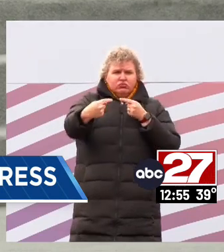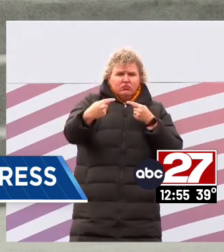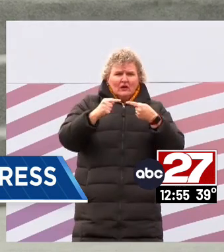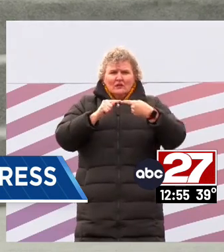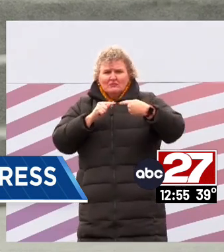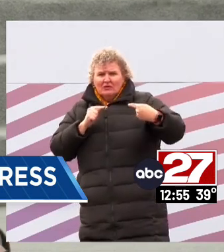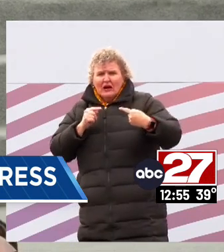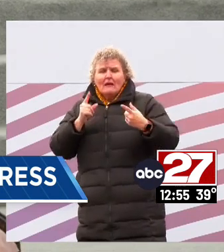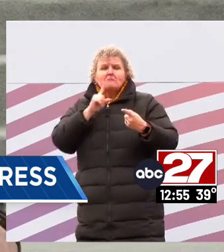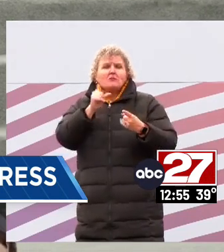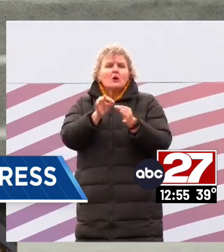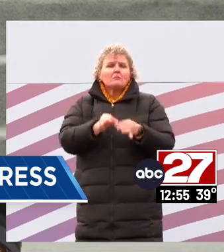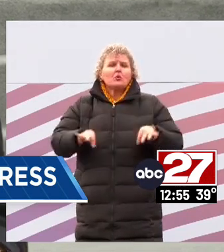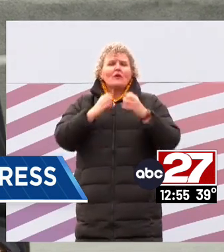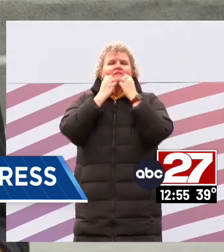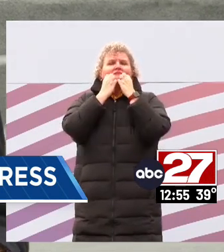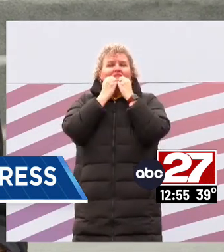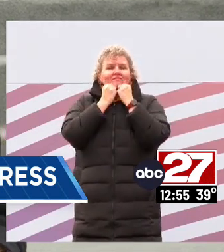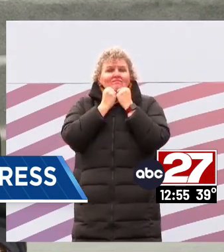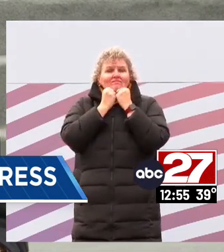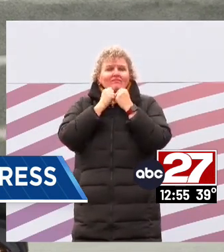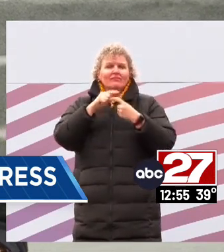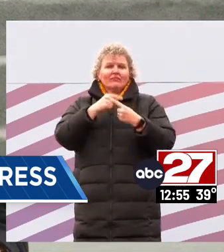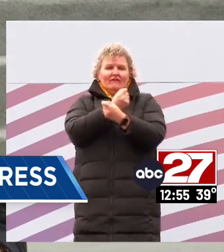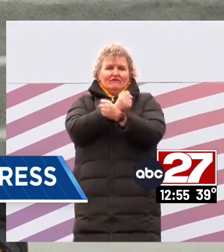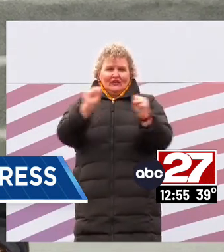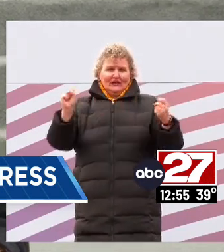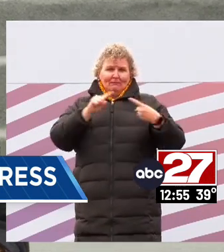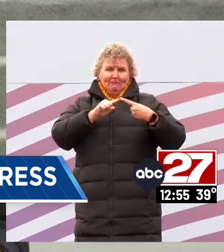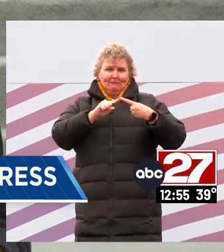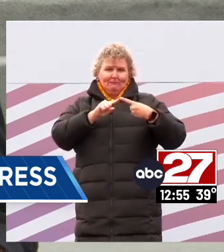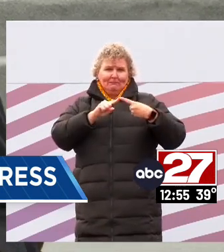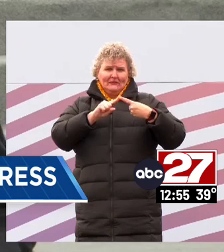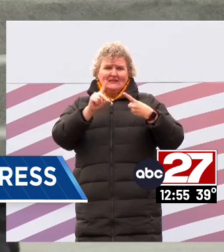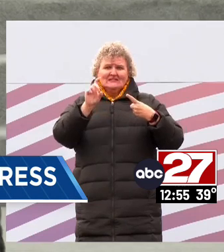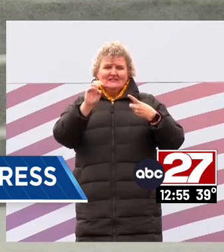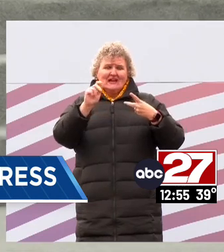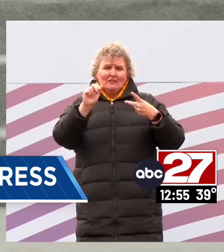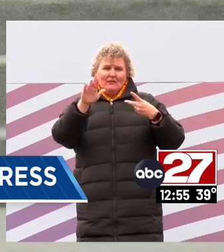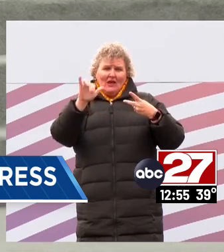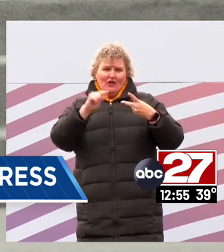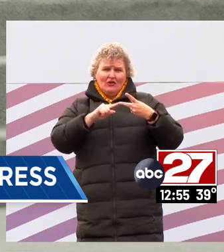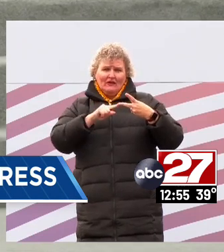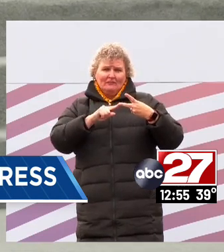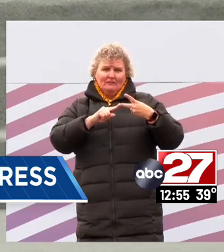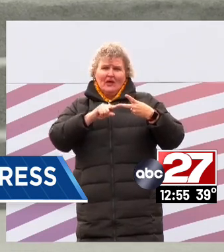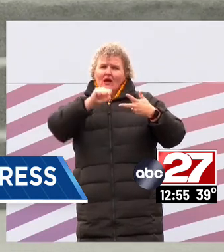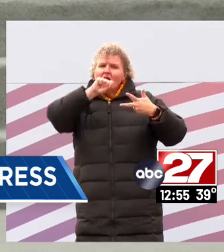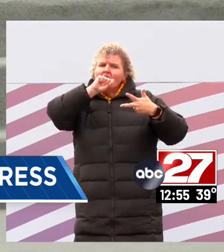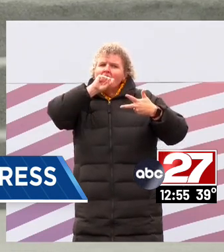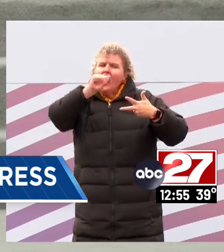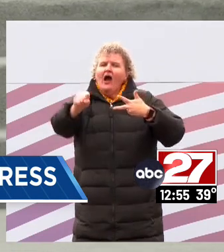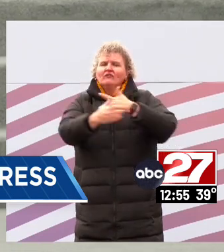we cherish our democracy, and we love this country.